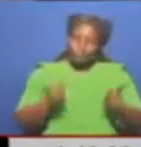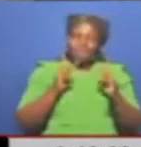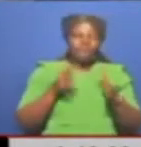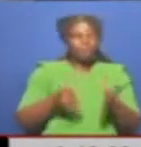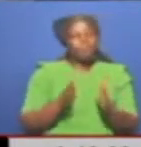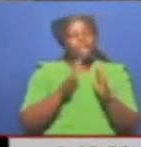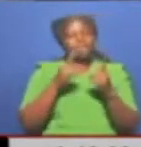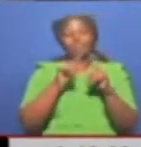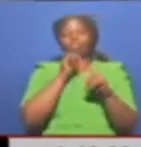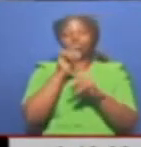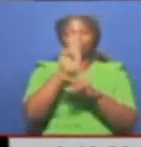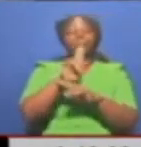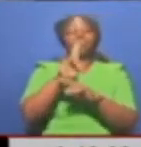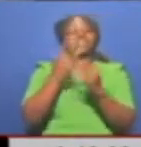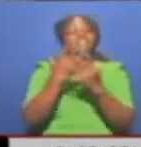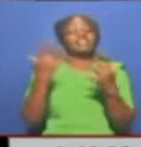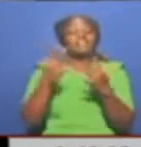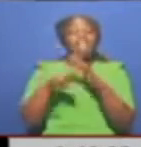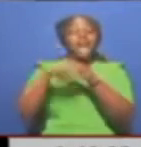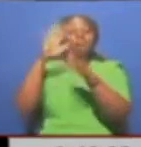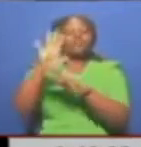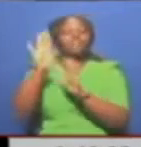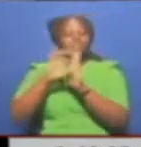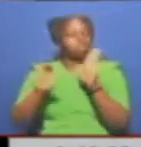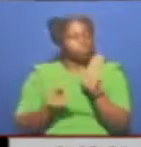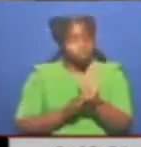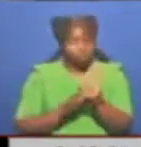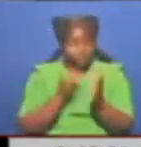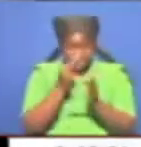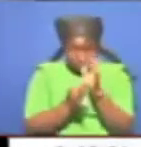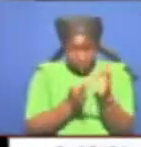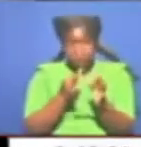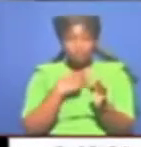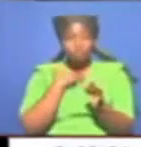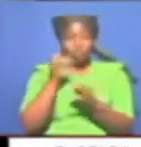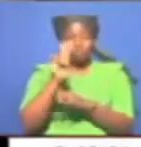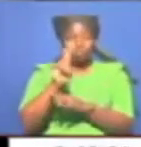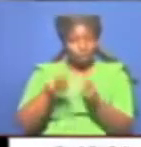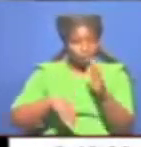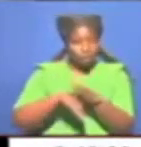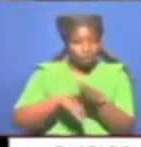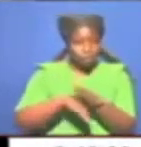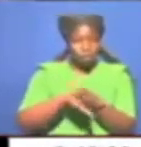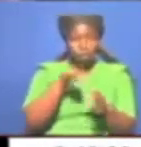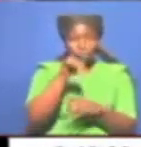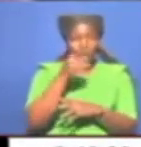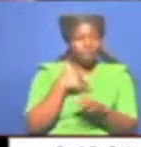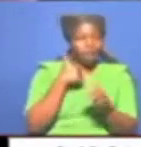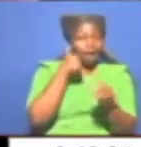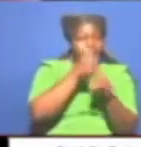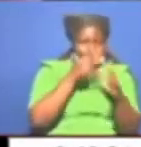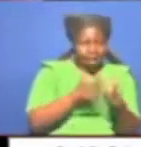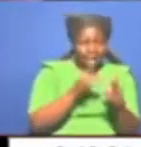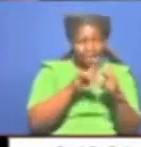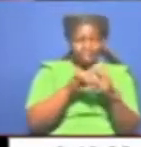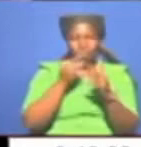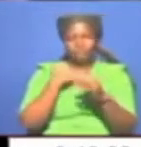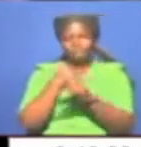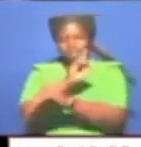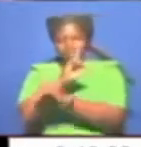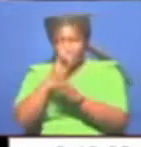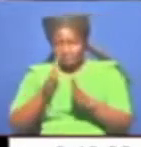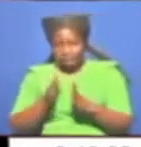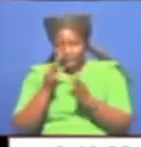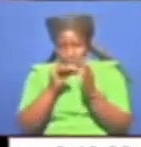is permitted. If I'm to use a football analogy, you have attackers and you have defenders. If you're trying